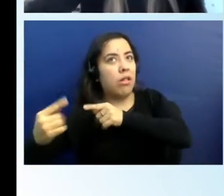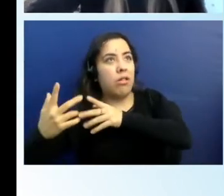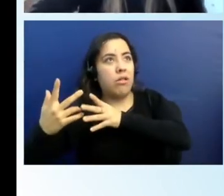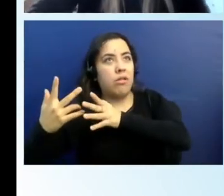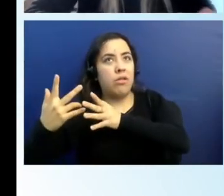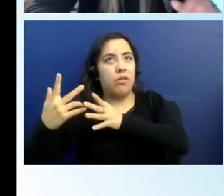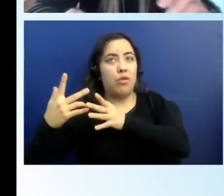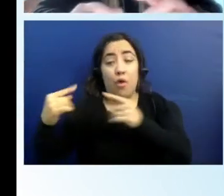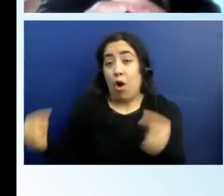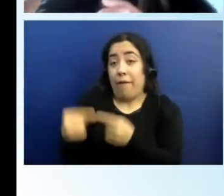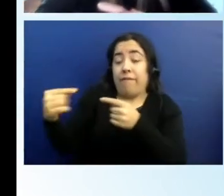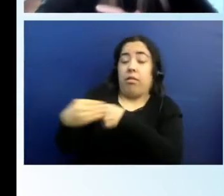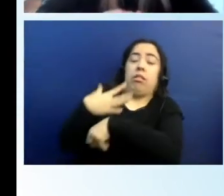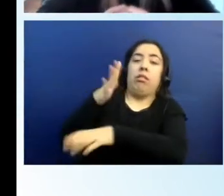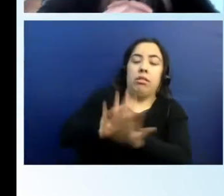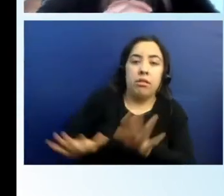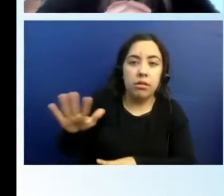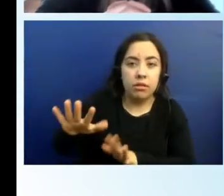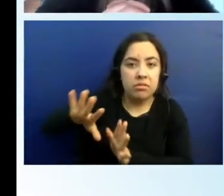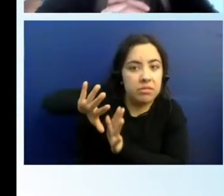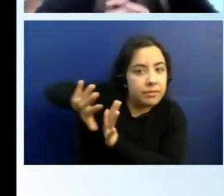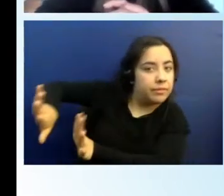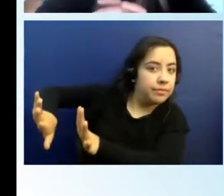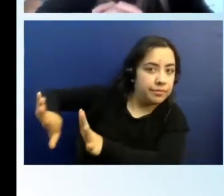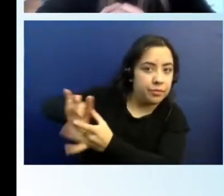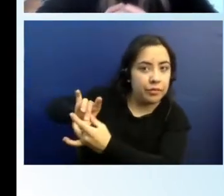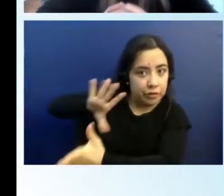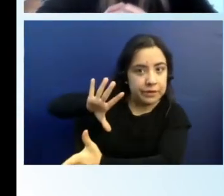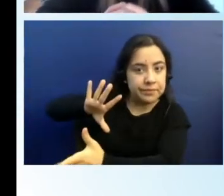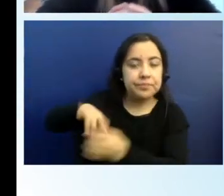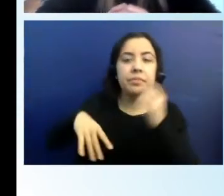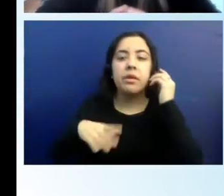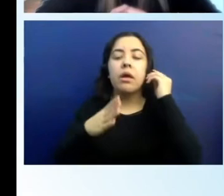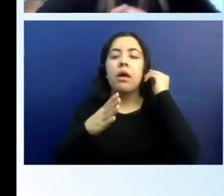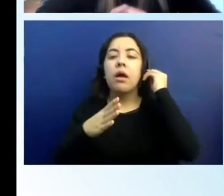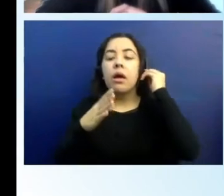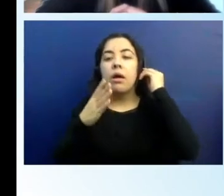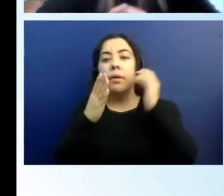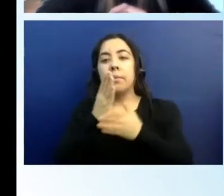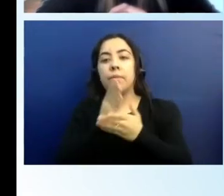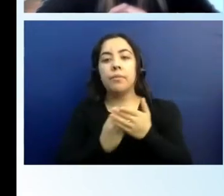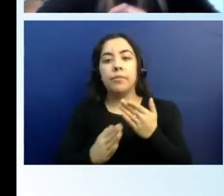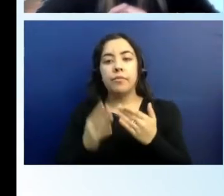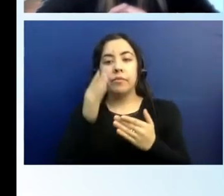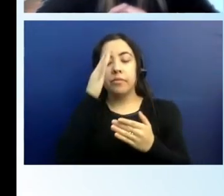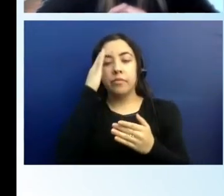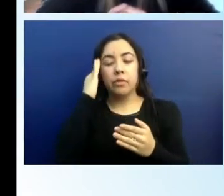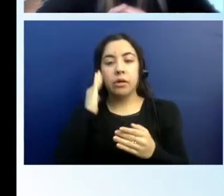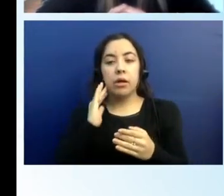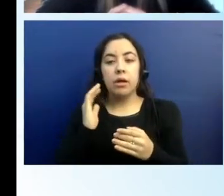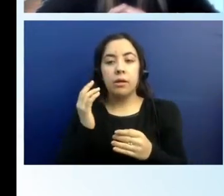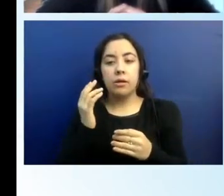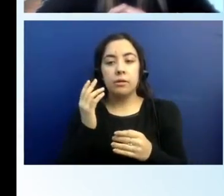You know, as part of the Monuments and Memorials Committee, as a resident of the state of Illinois and in the city of Chicago,